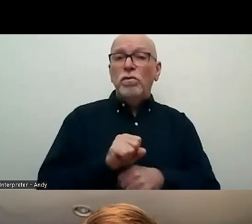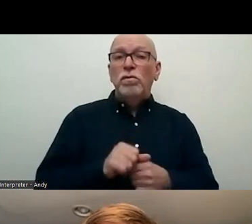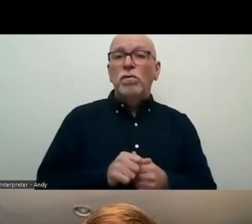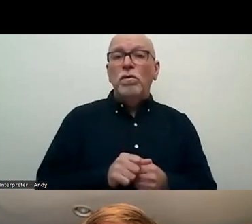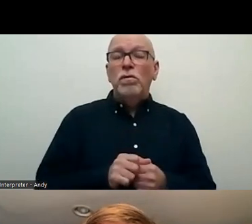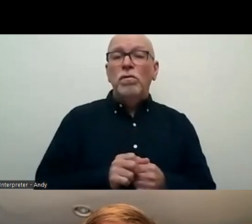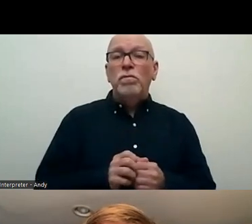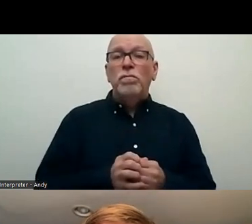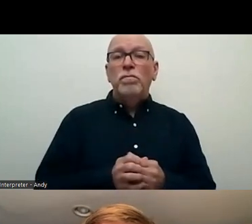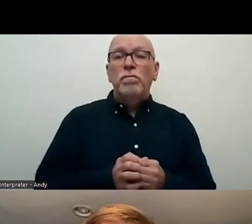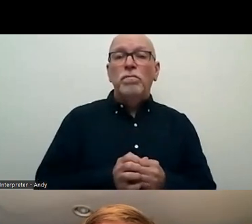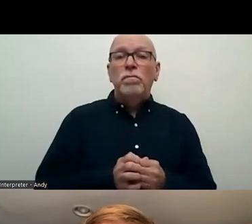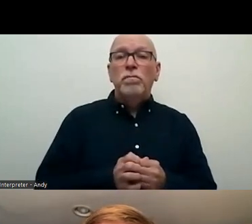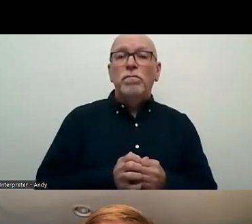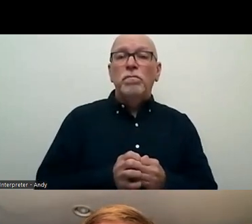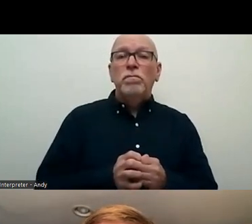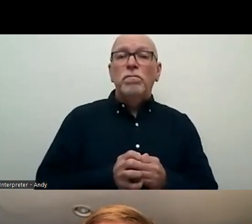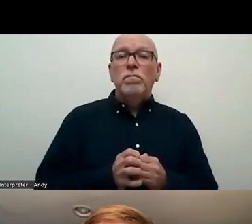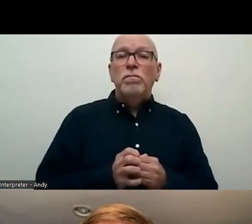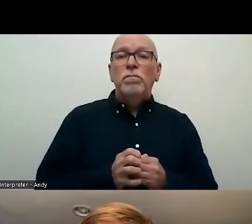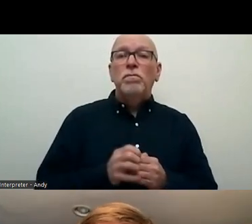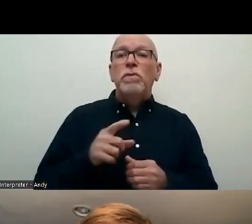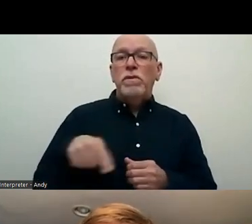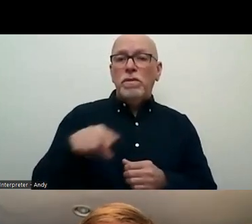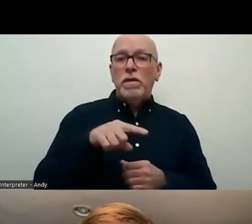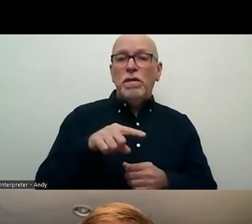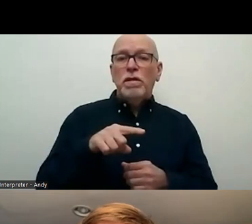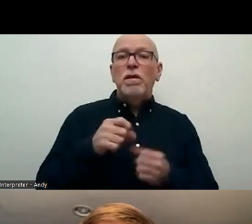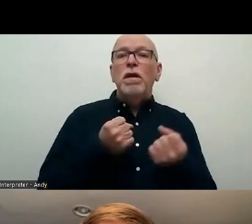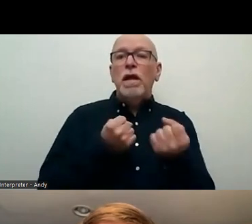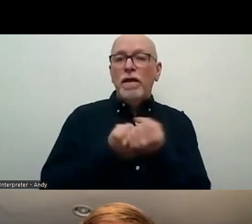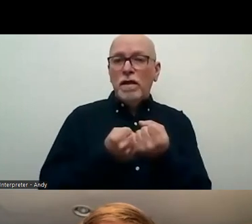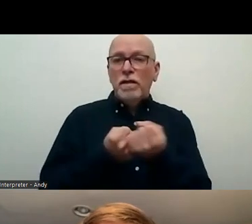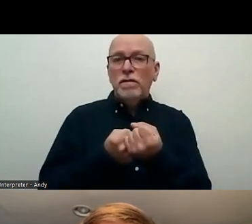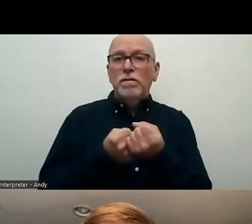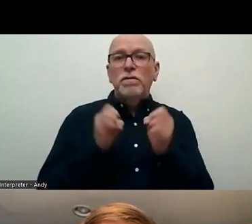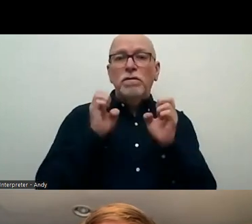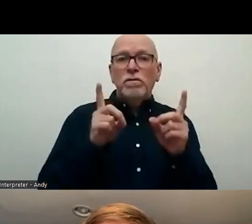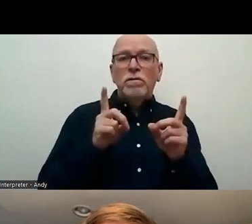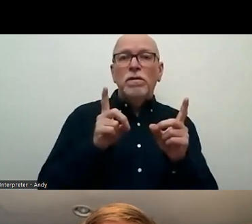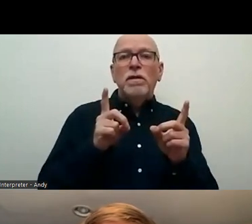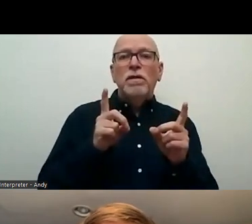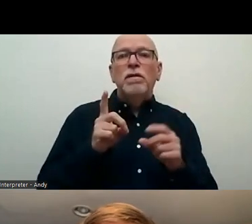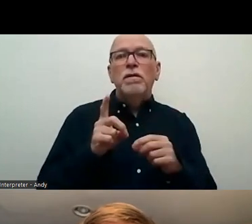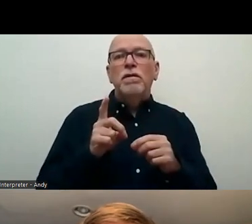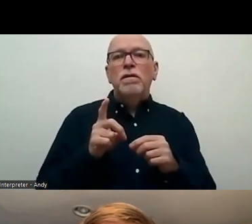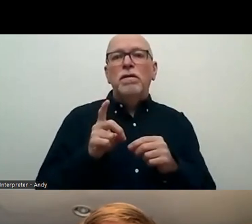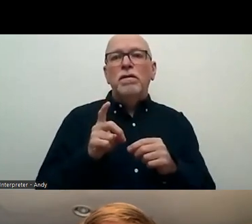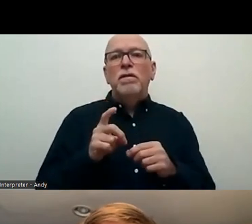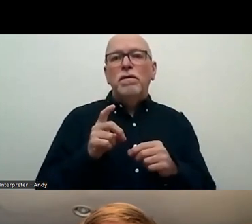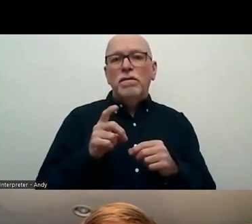advocate. That they educate. And